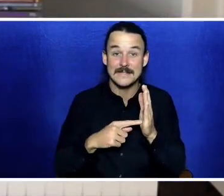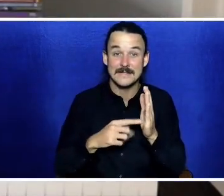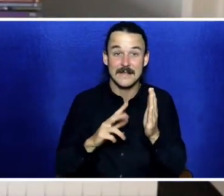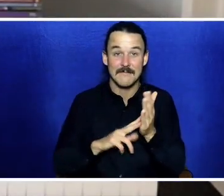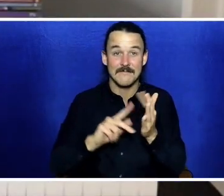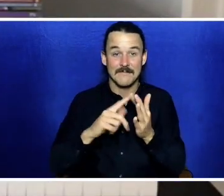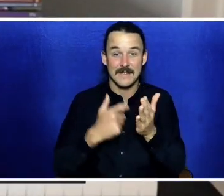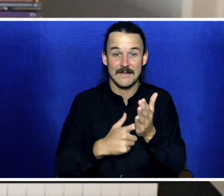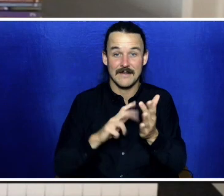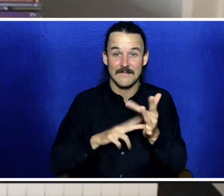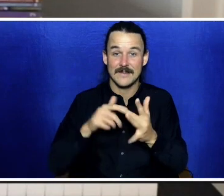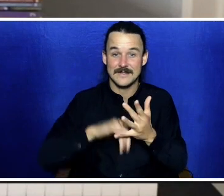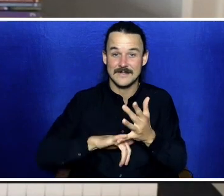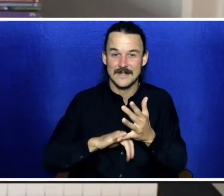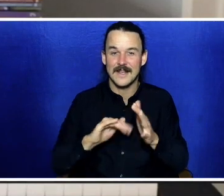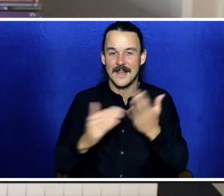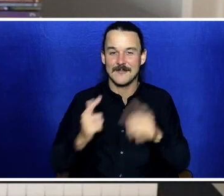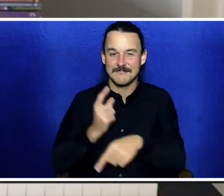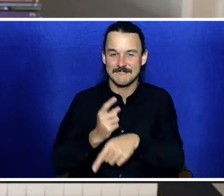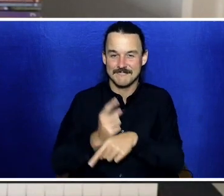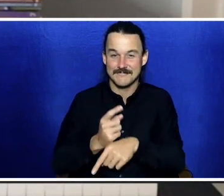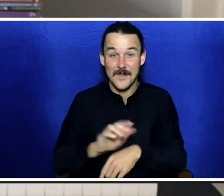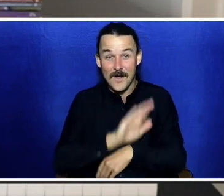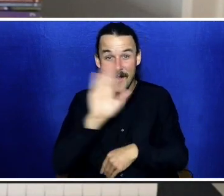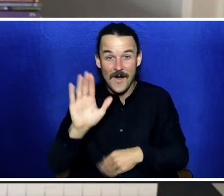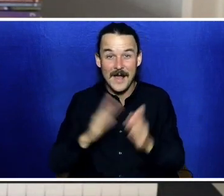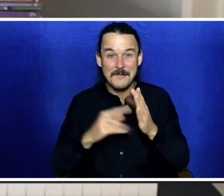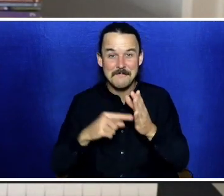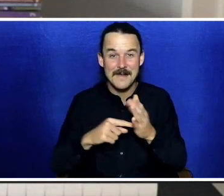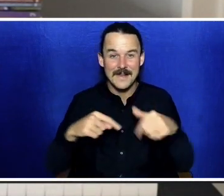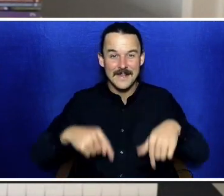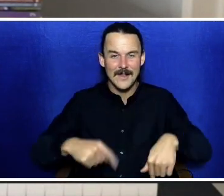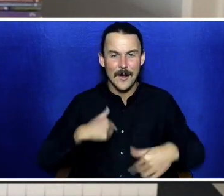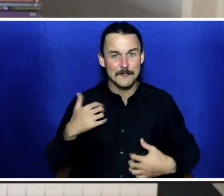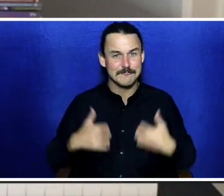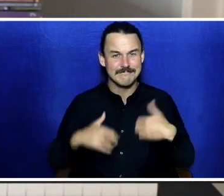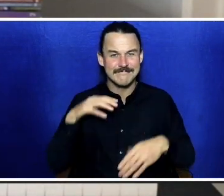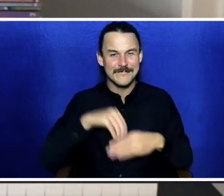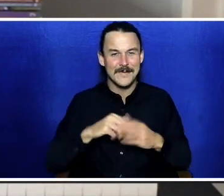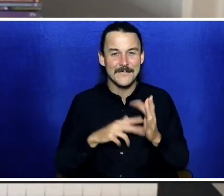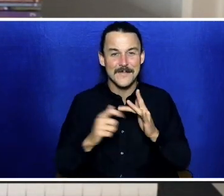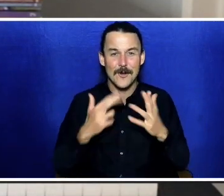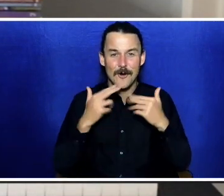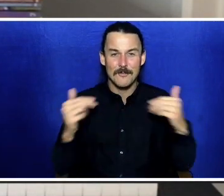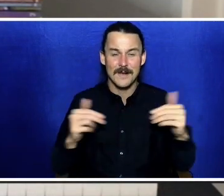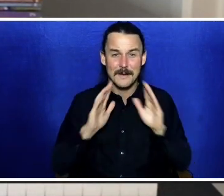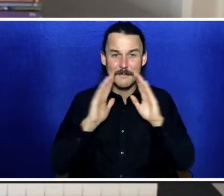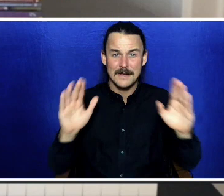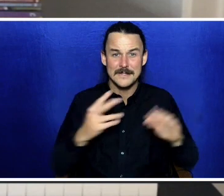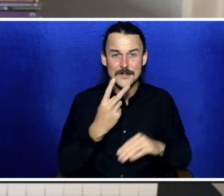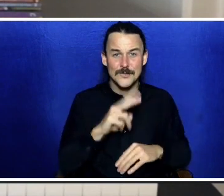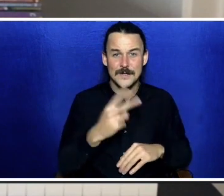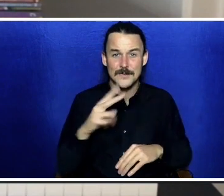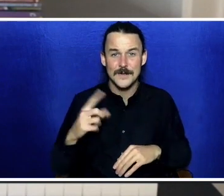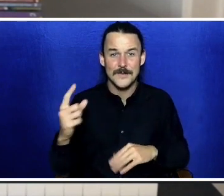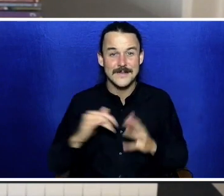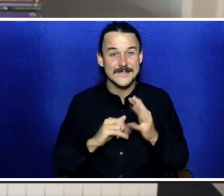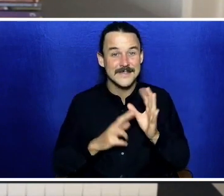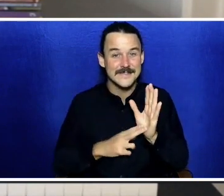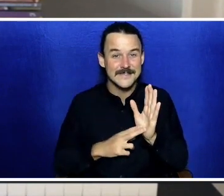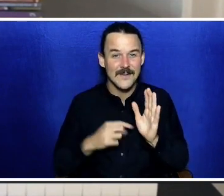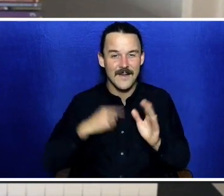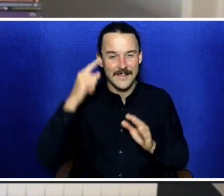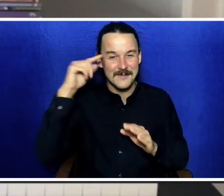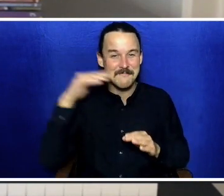Hello, Matt Verovis here. I'm so excited to be a part of Victorian Opera's incredible 2021 season. I think Melbourne is going